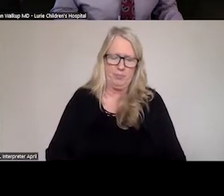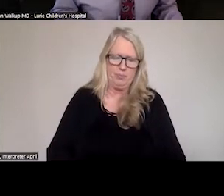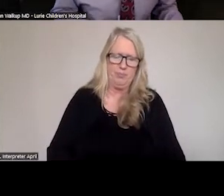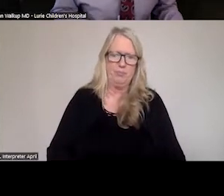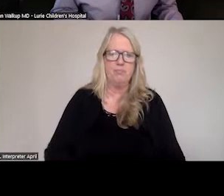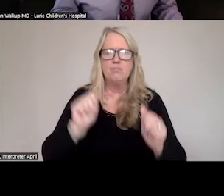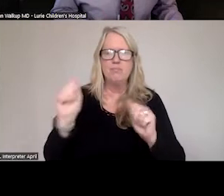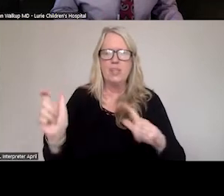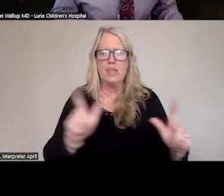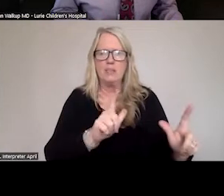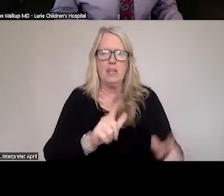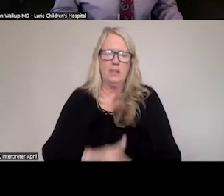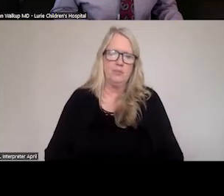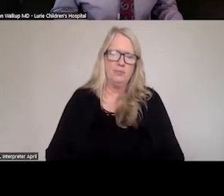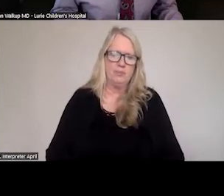please.